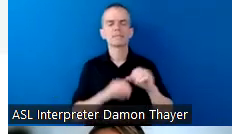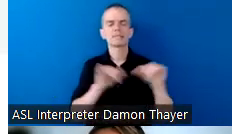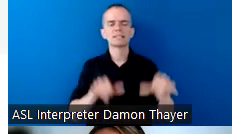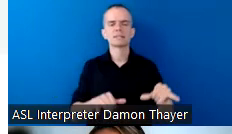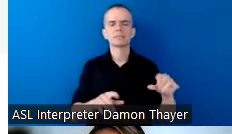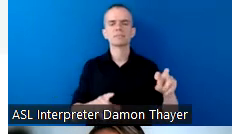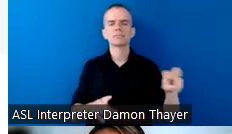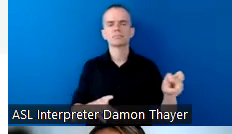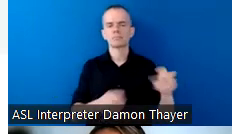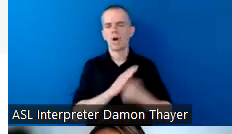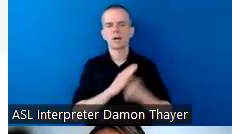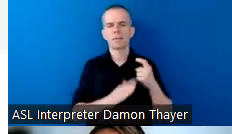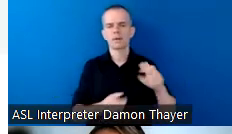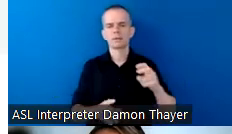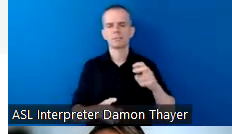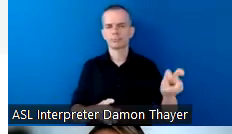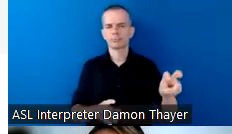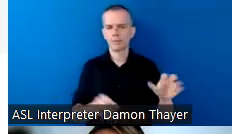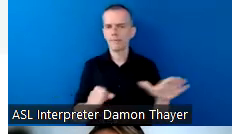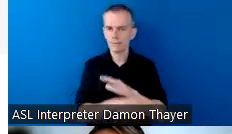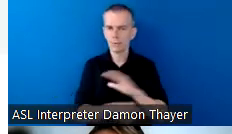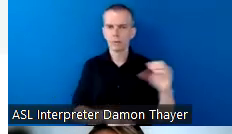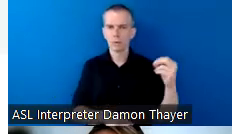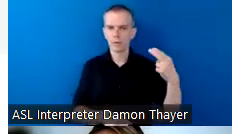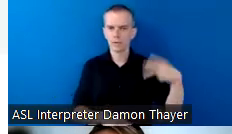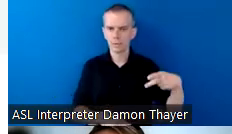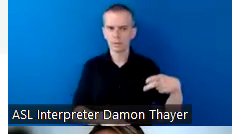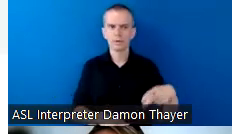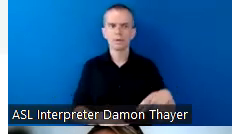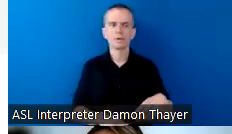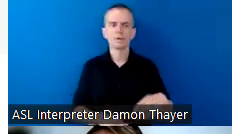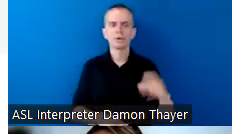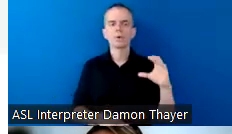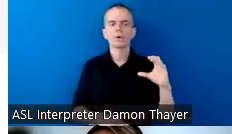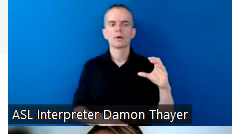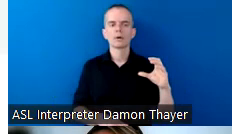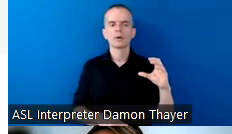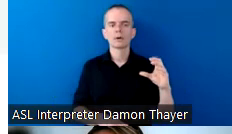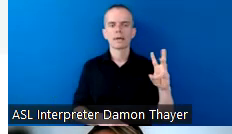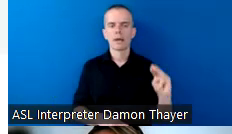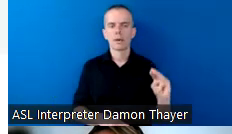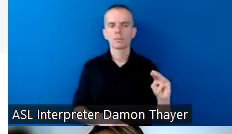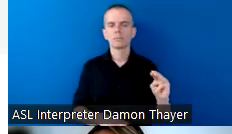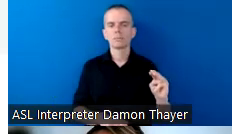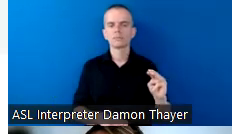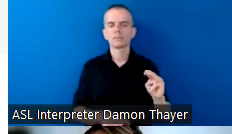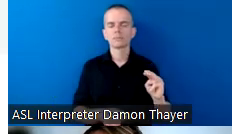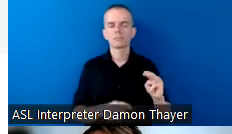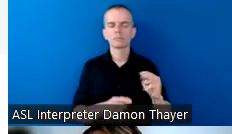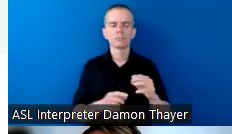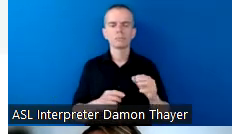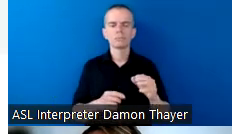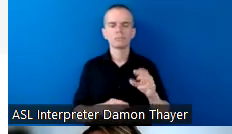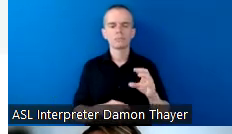OHP benefits. They are planning on doing the same thing this time around. So if anybody doesn't have